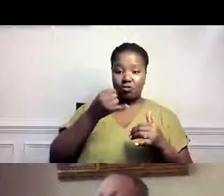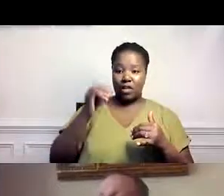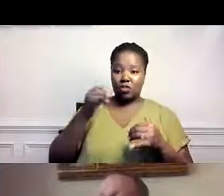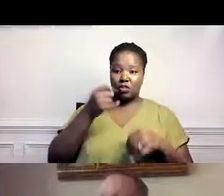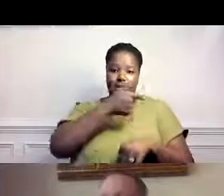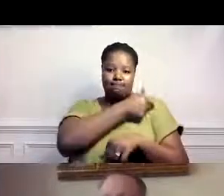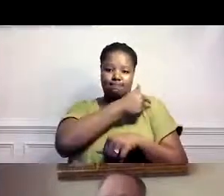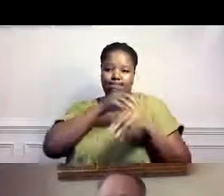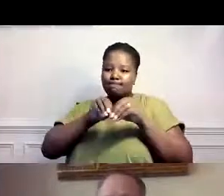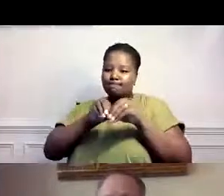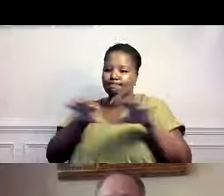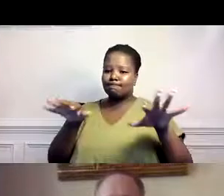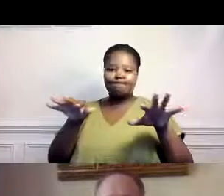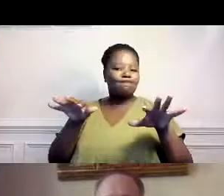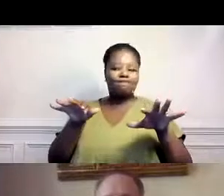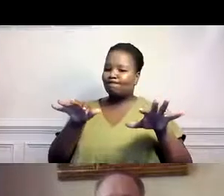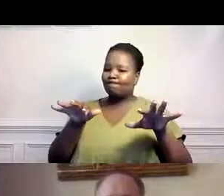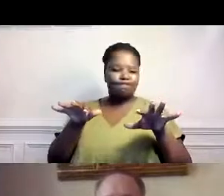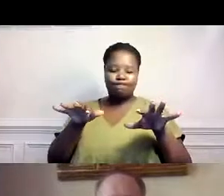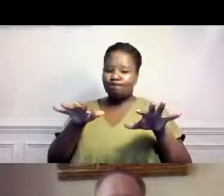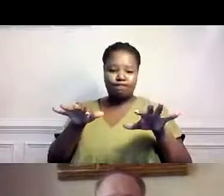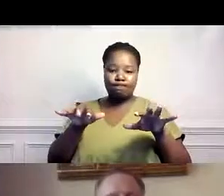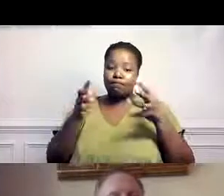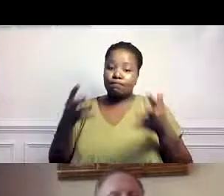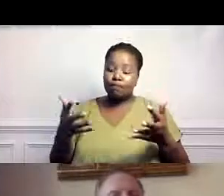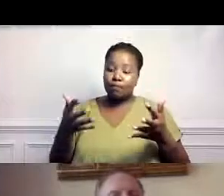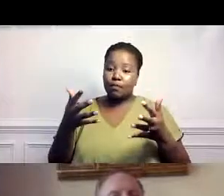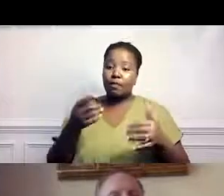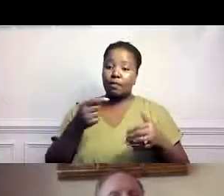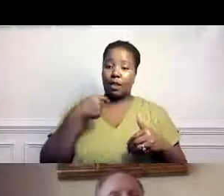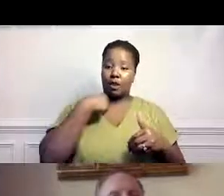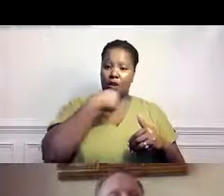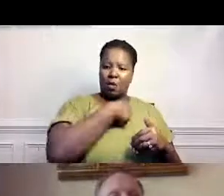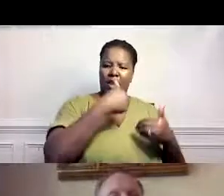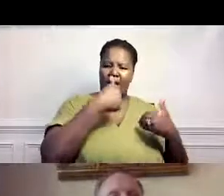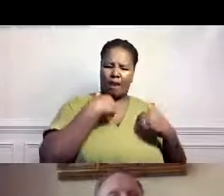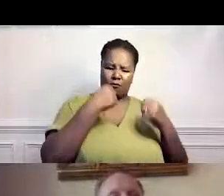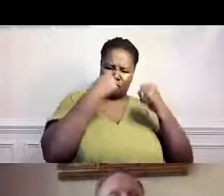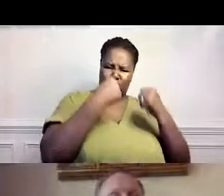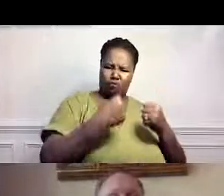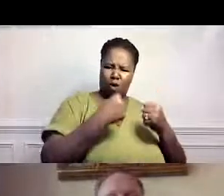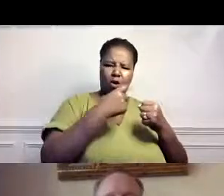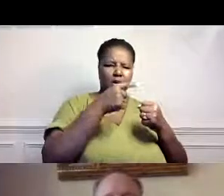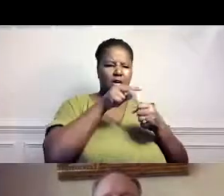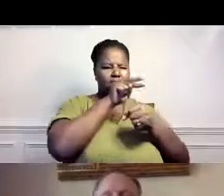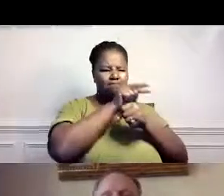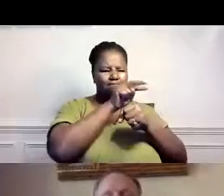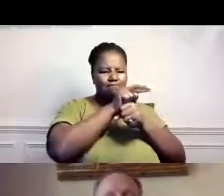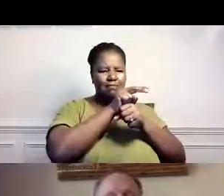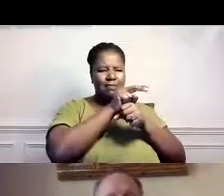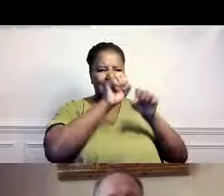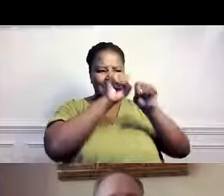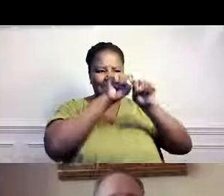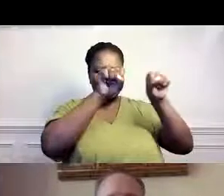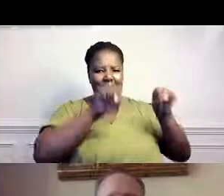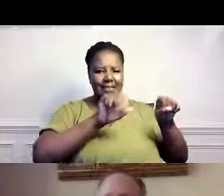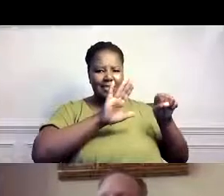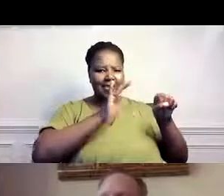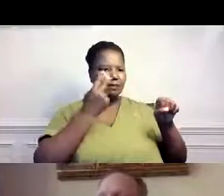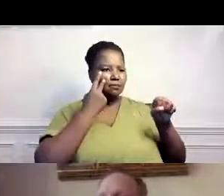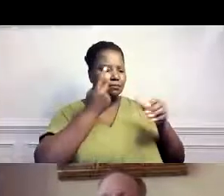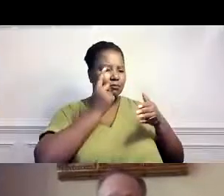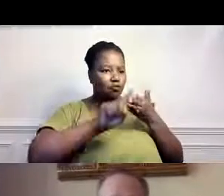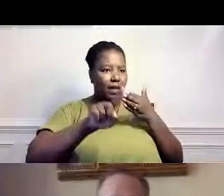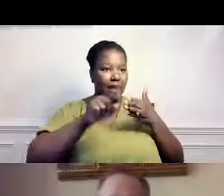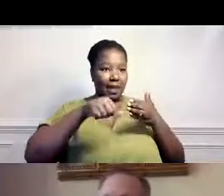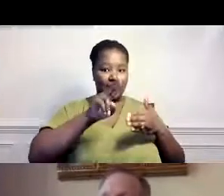We have a really strong monitoring system in the United States looking for side effects in